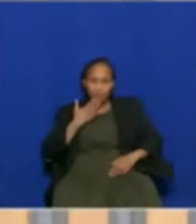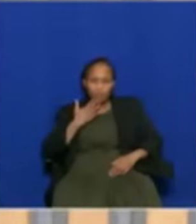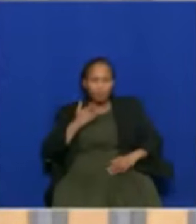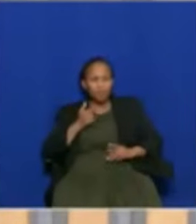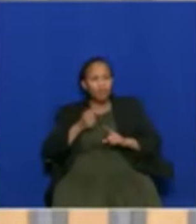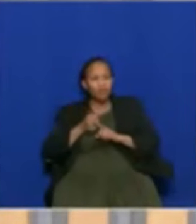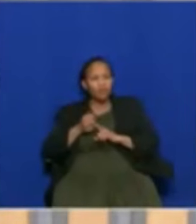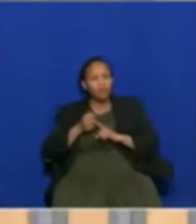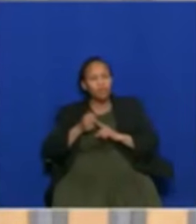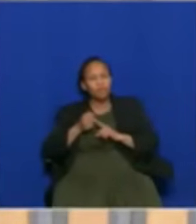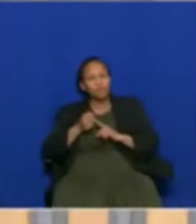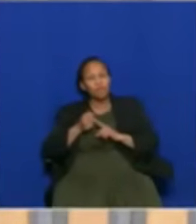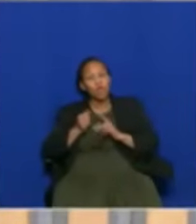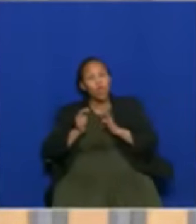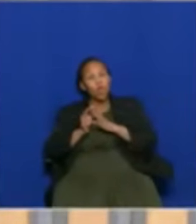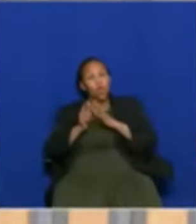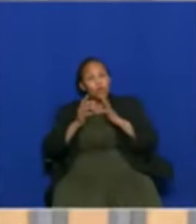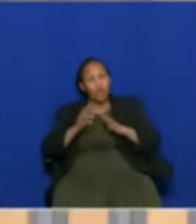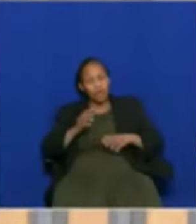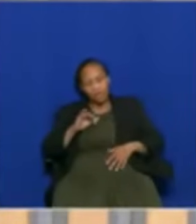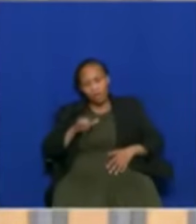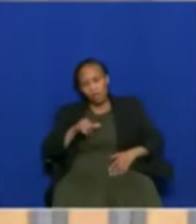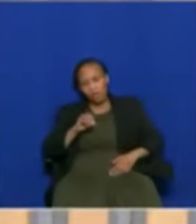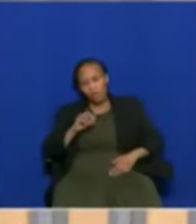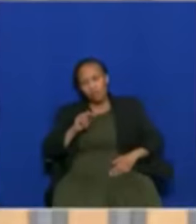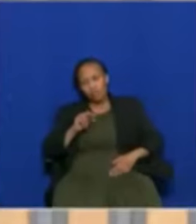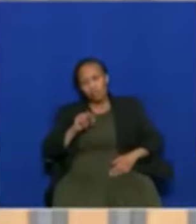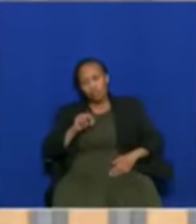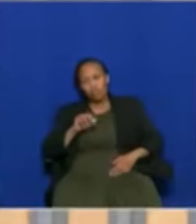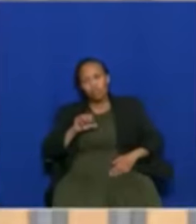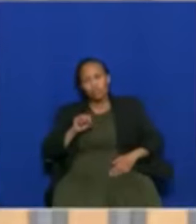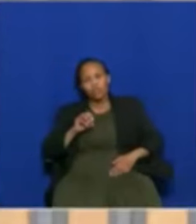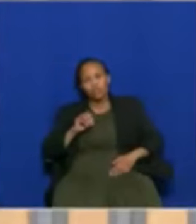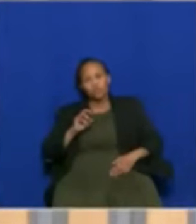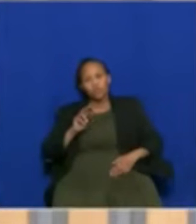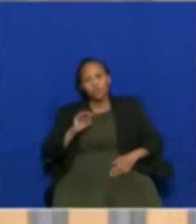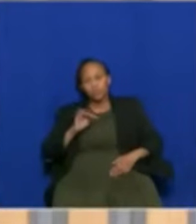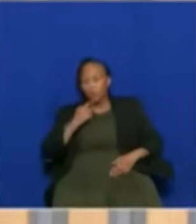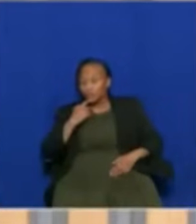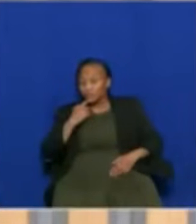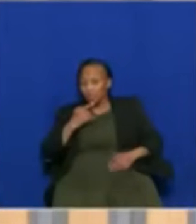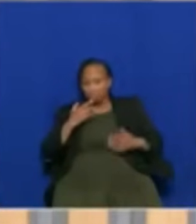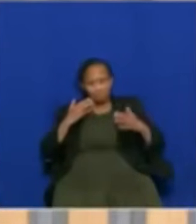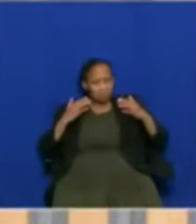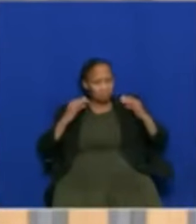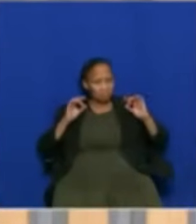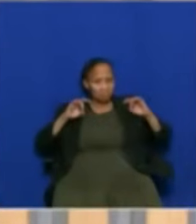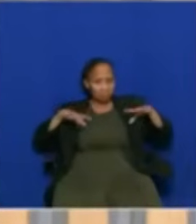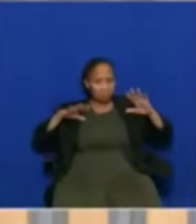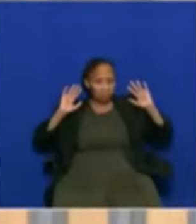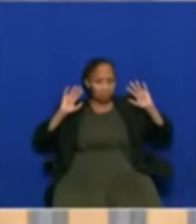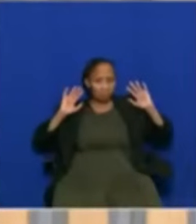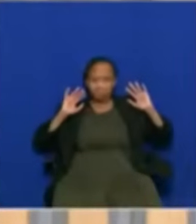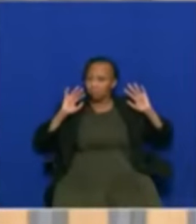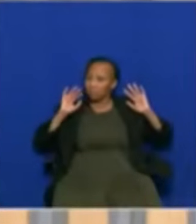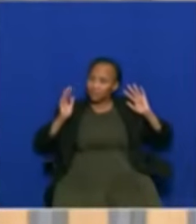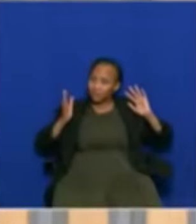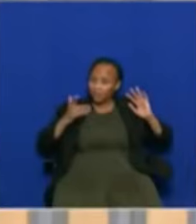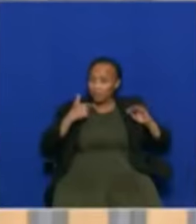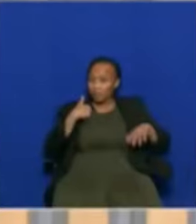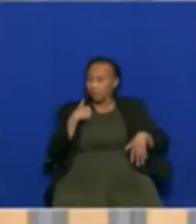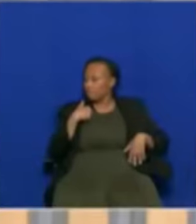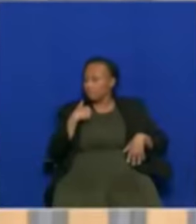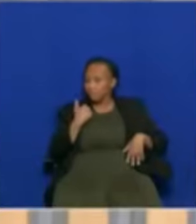distancing yourself and saying that was not sent by me. It was sent by Advocate Johnson.